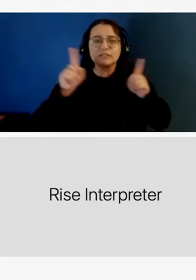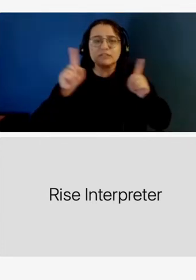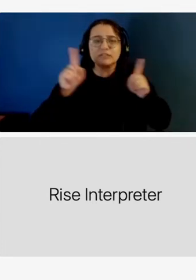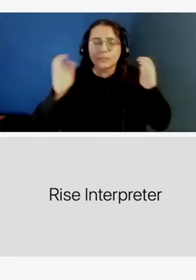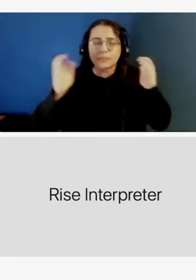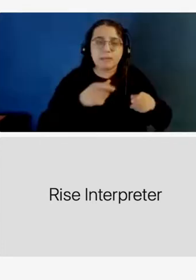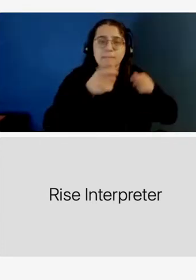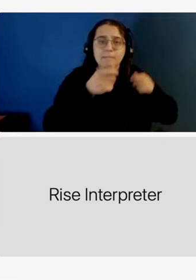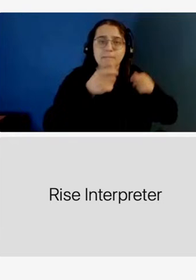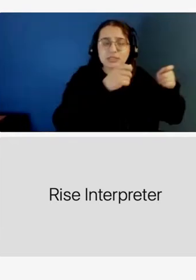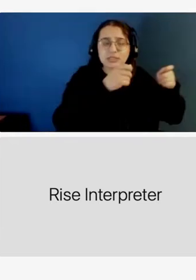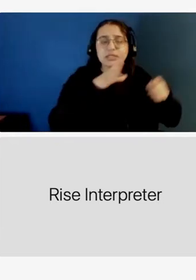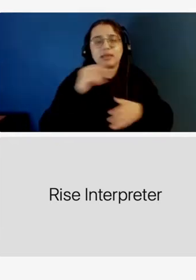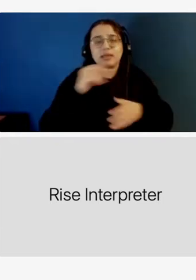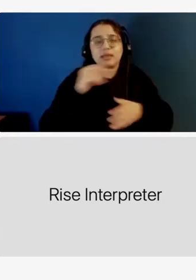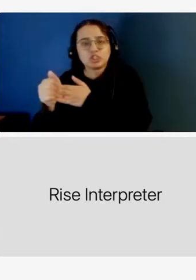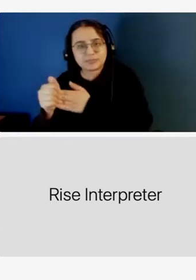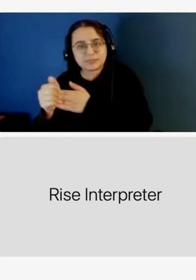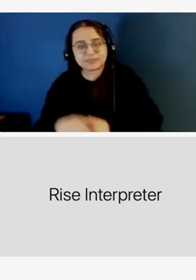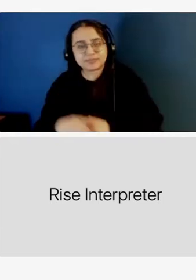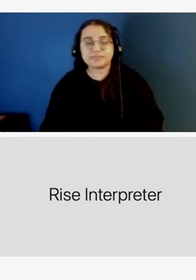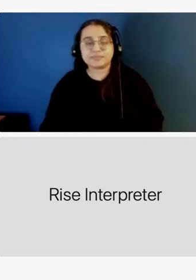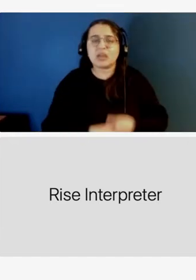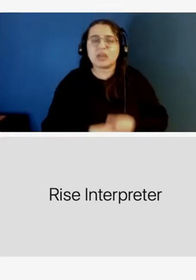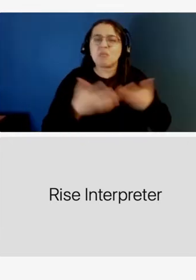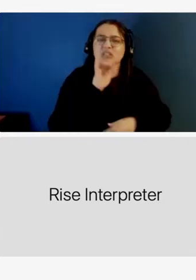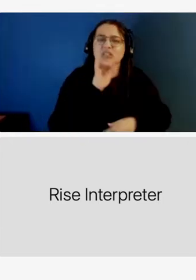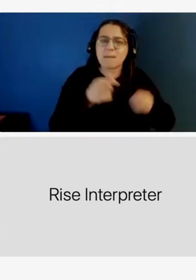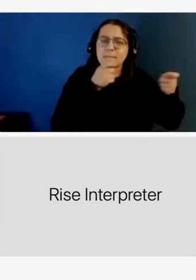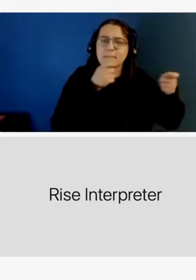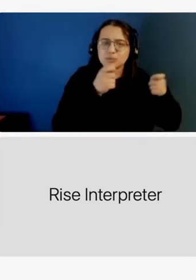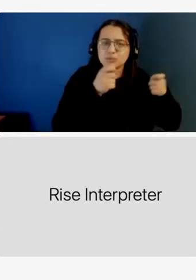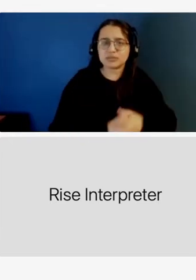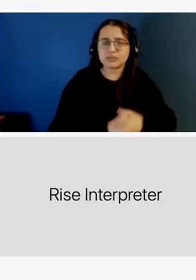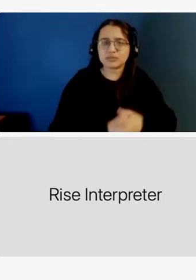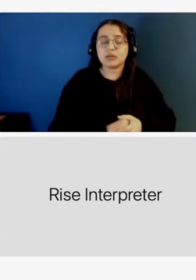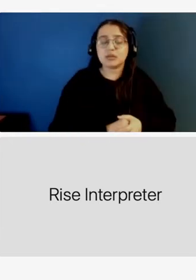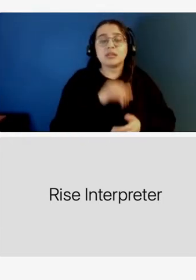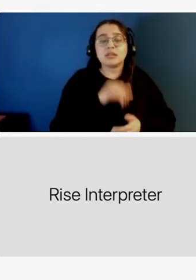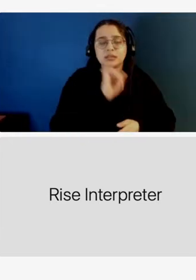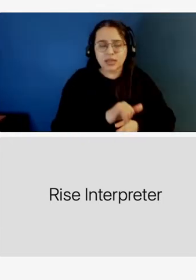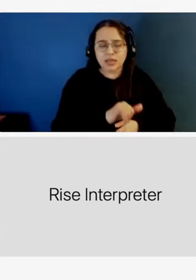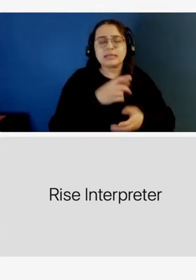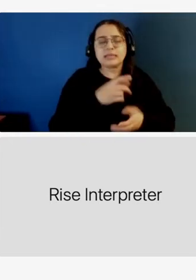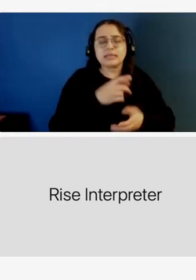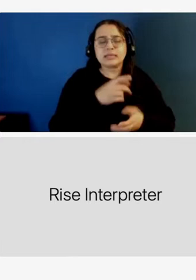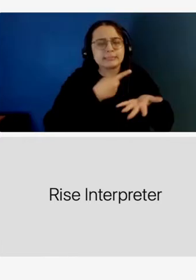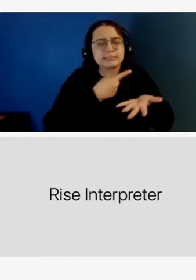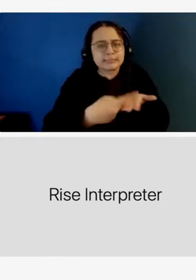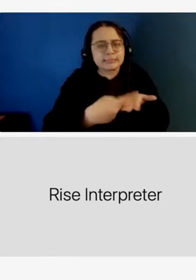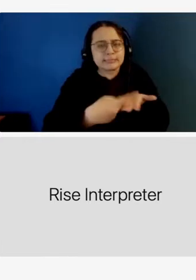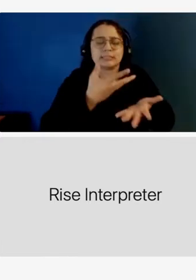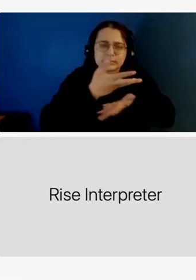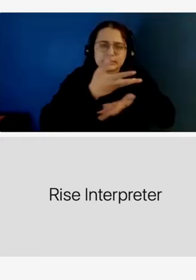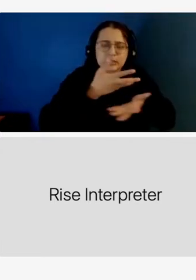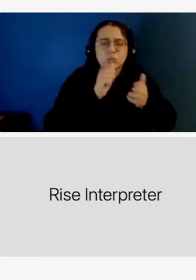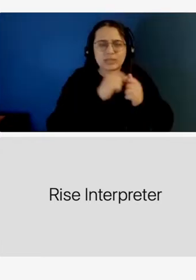management? It's dealing with complex institutions, dealing with questions of resource,